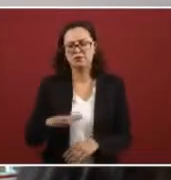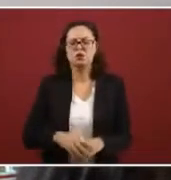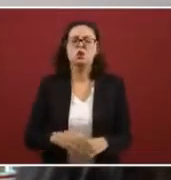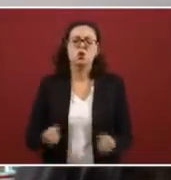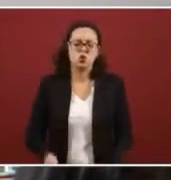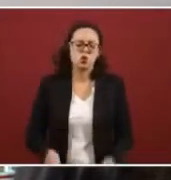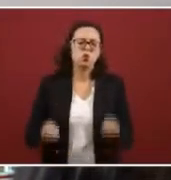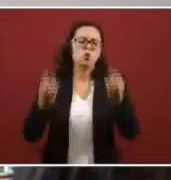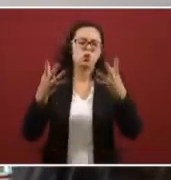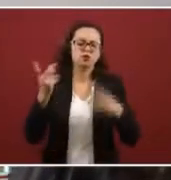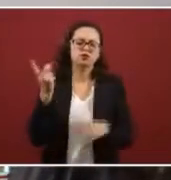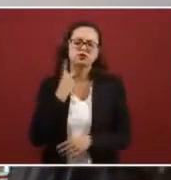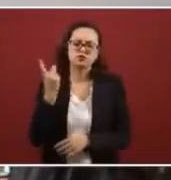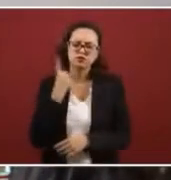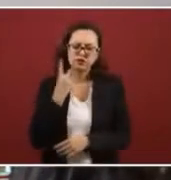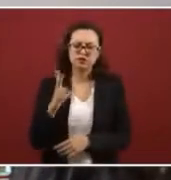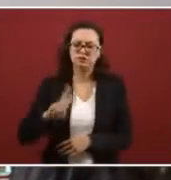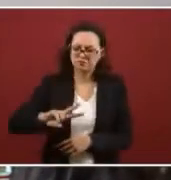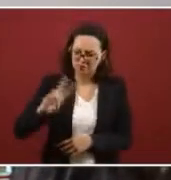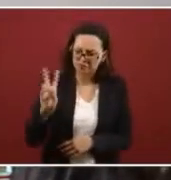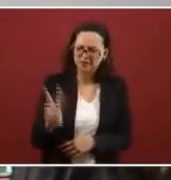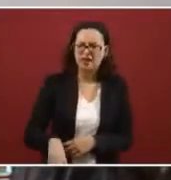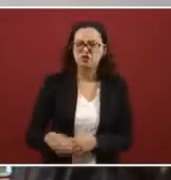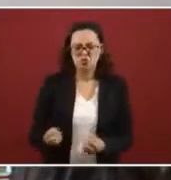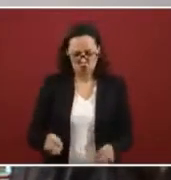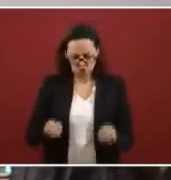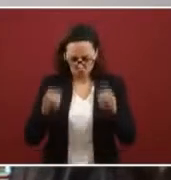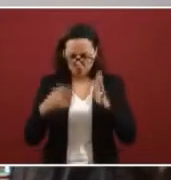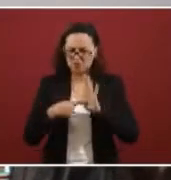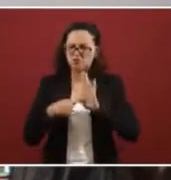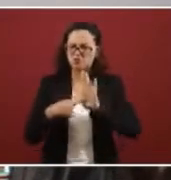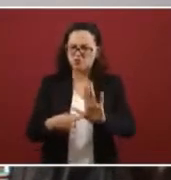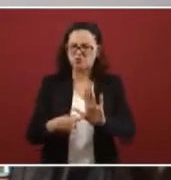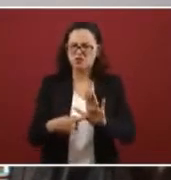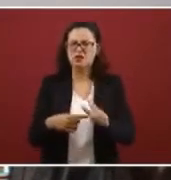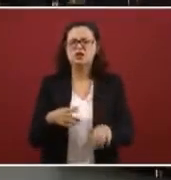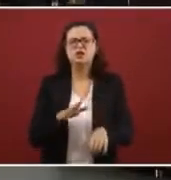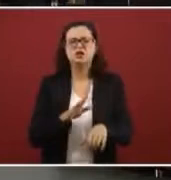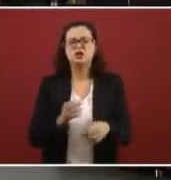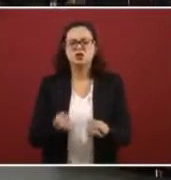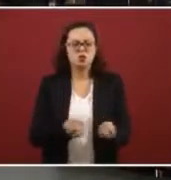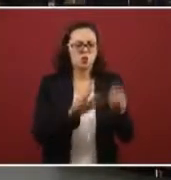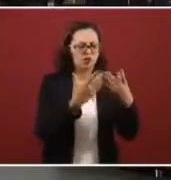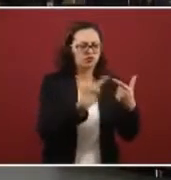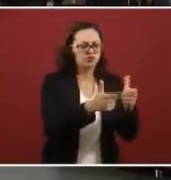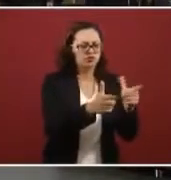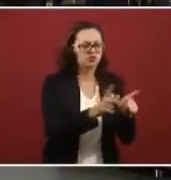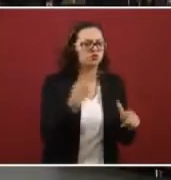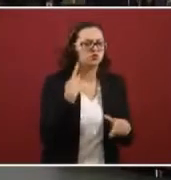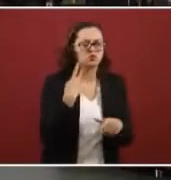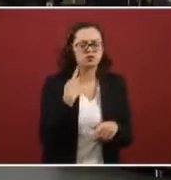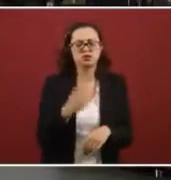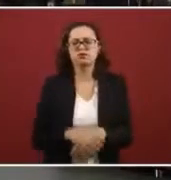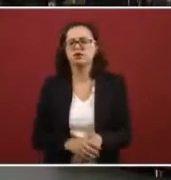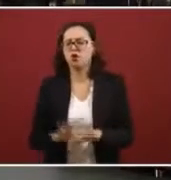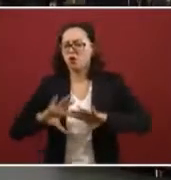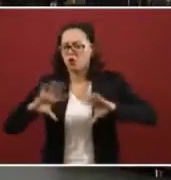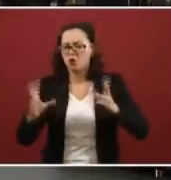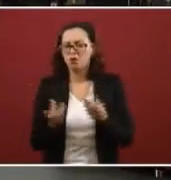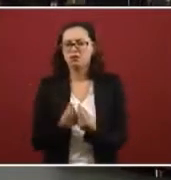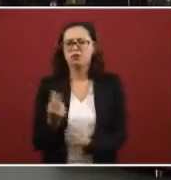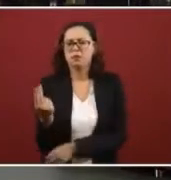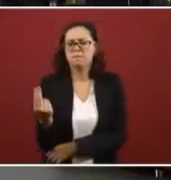to figure out how many there is. ¿De qué partido? And from what party? What party? Son 25 en total.